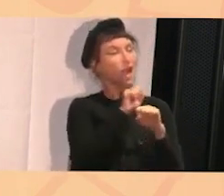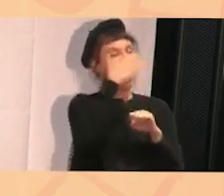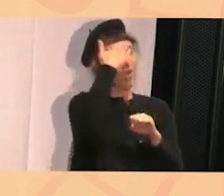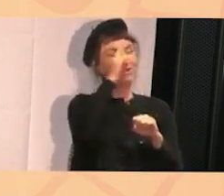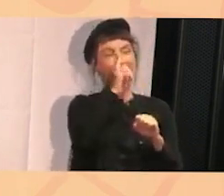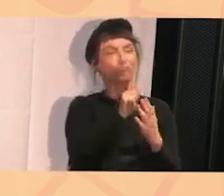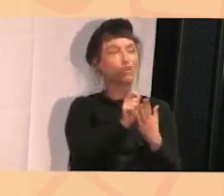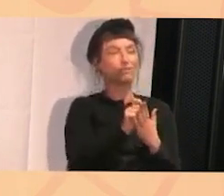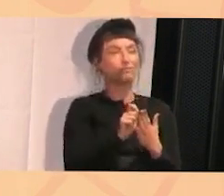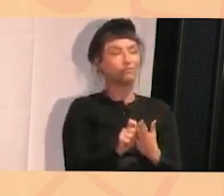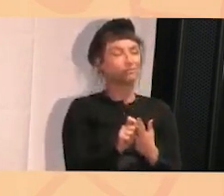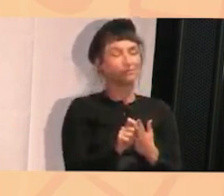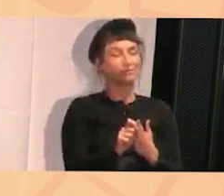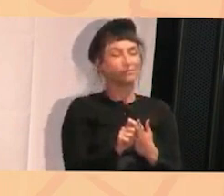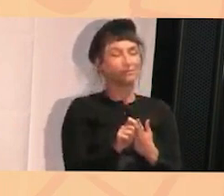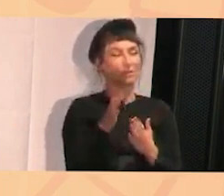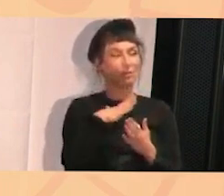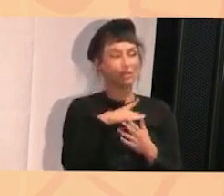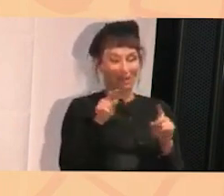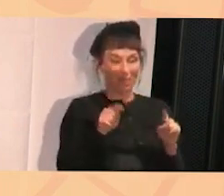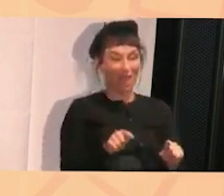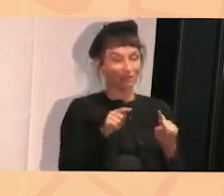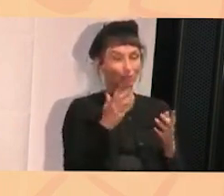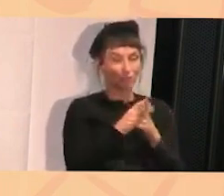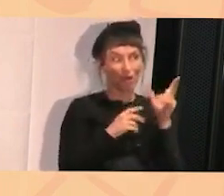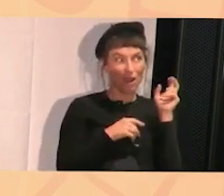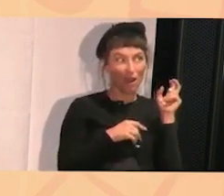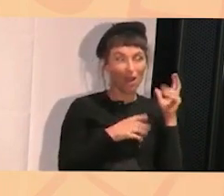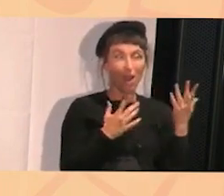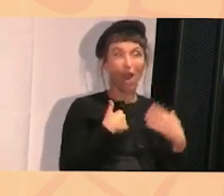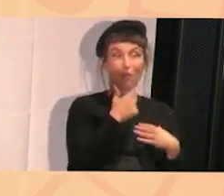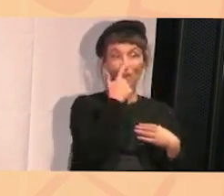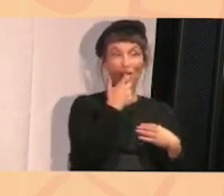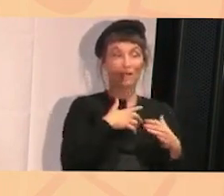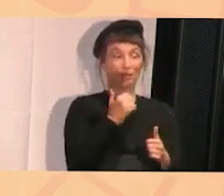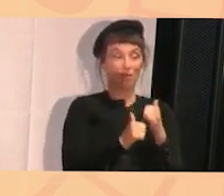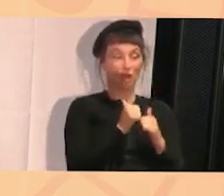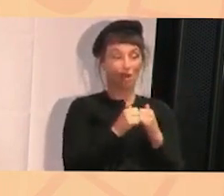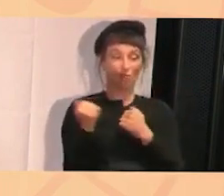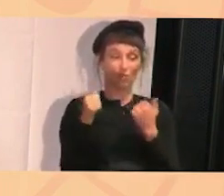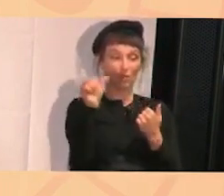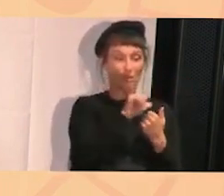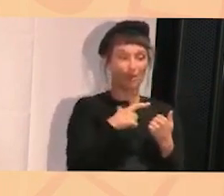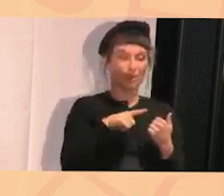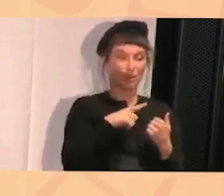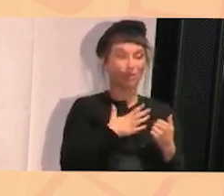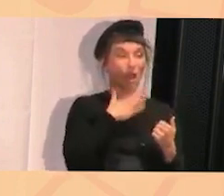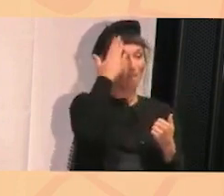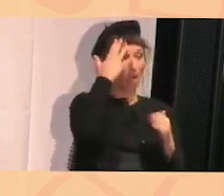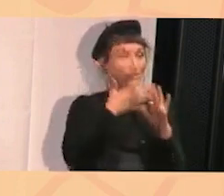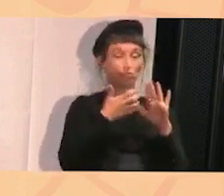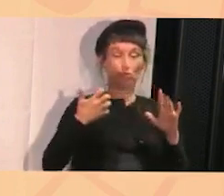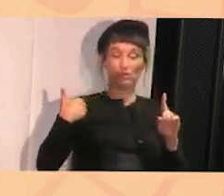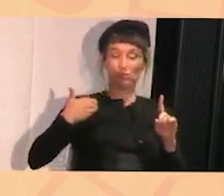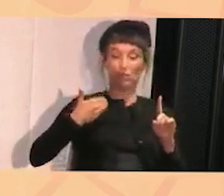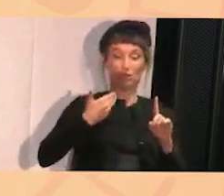there to do that. And I was lucky to be able to, my brother brought me back, because my mother was a stolen generation. She